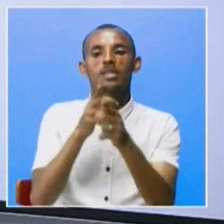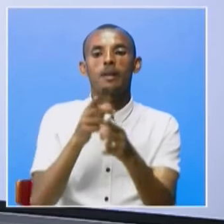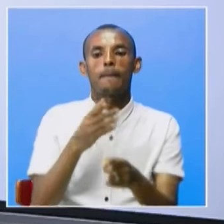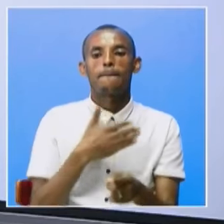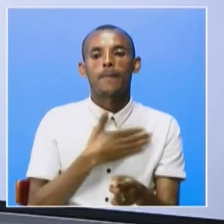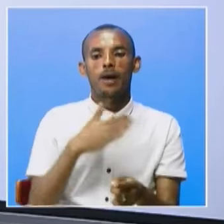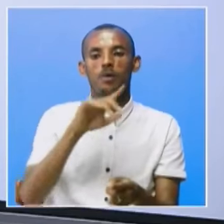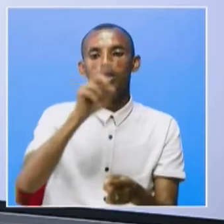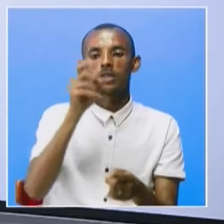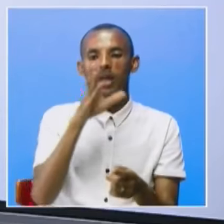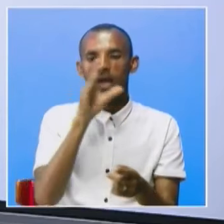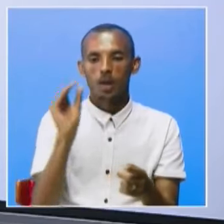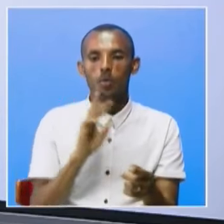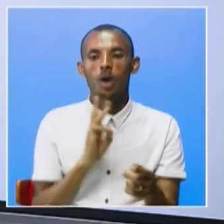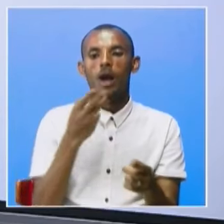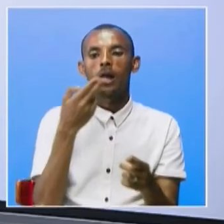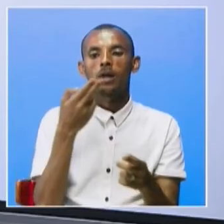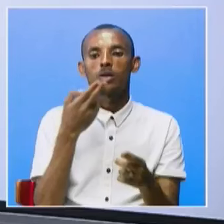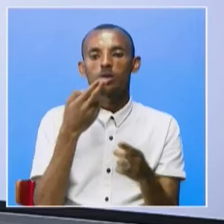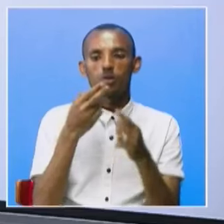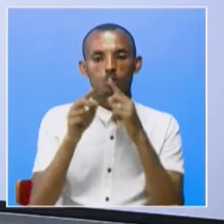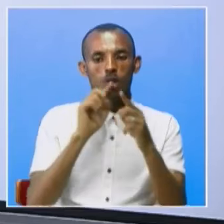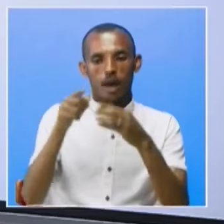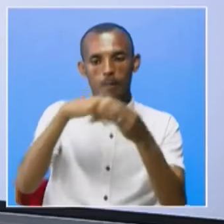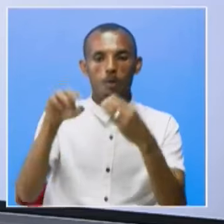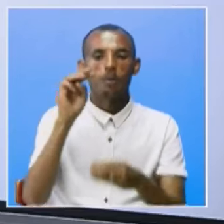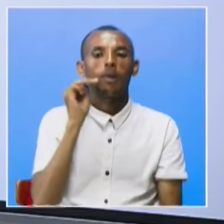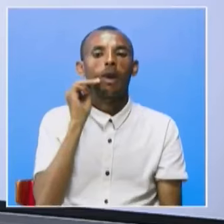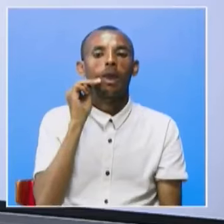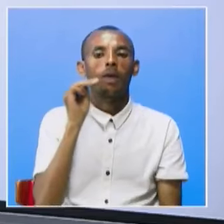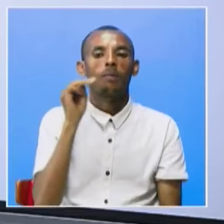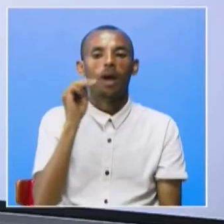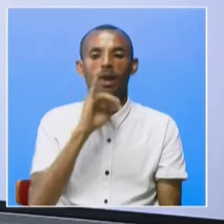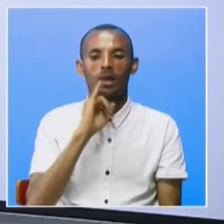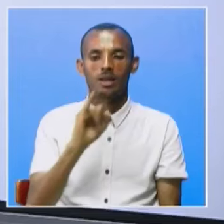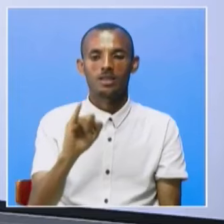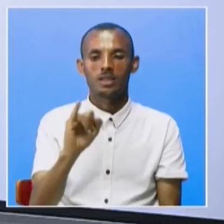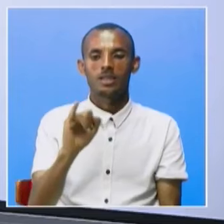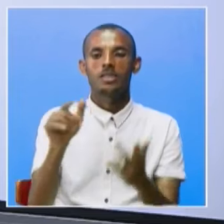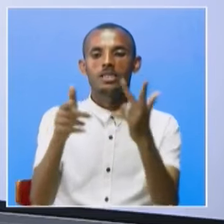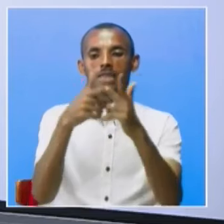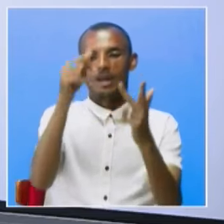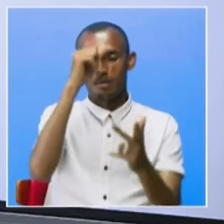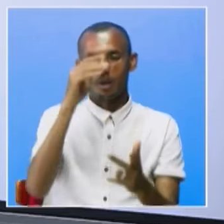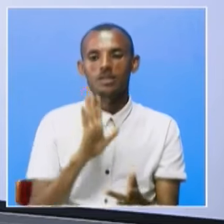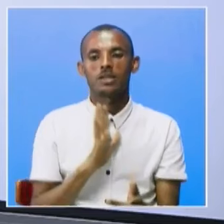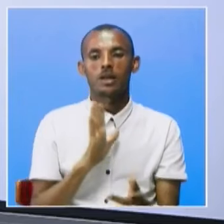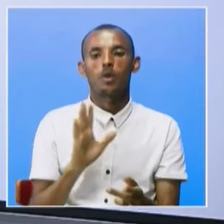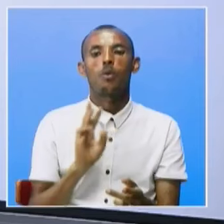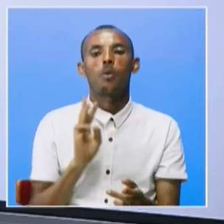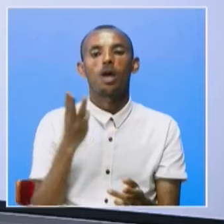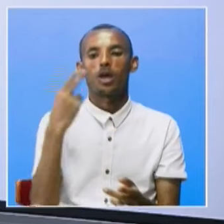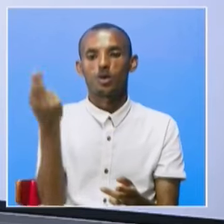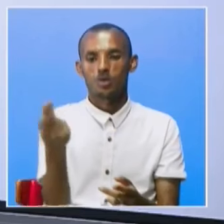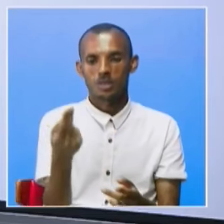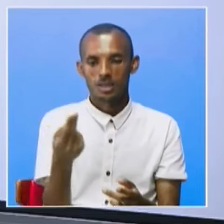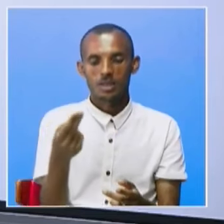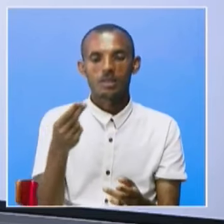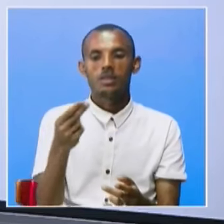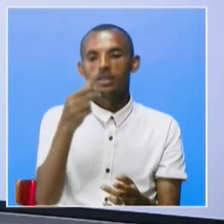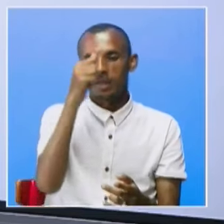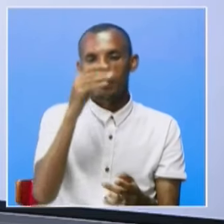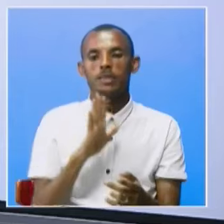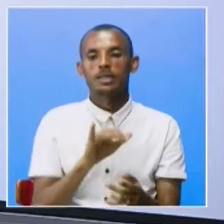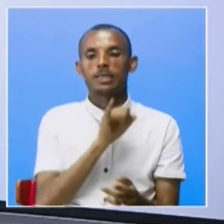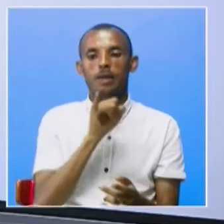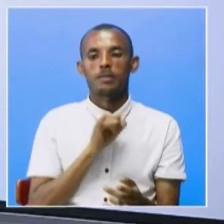question, and we are talking about Mary, yes? And Mary is our third person. And we use what? The third person